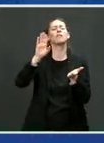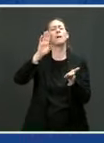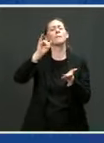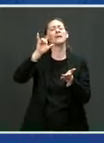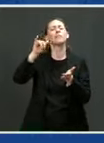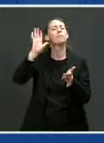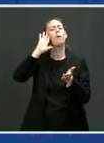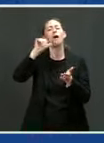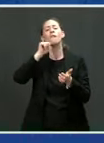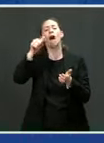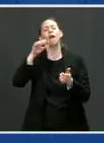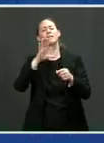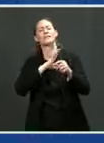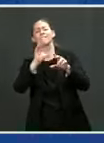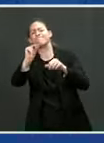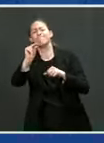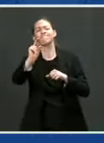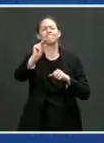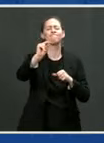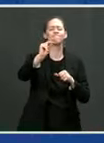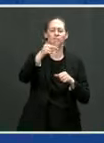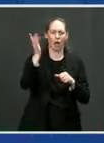needed him.